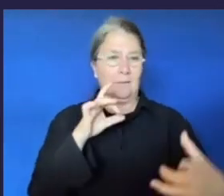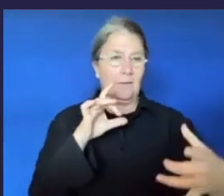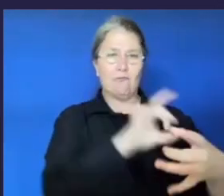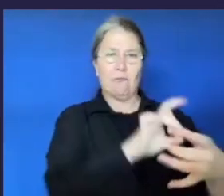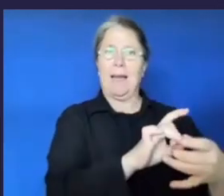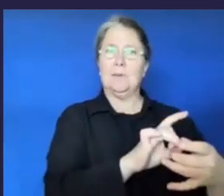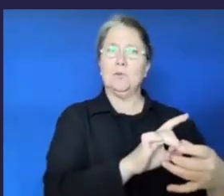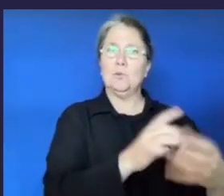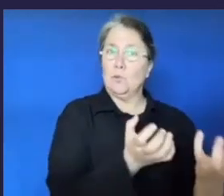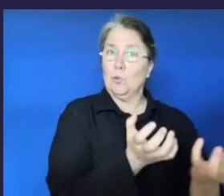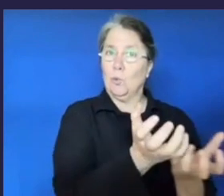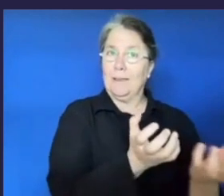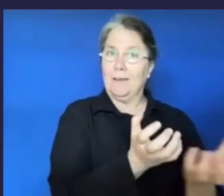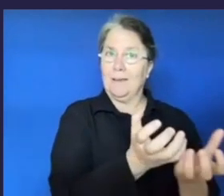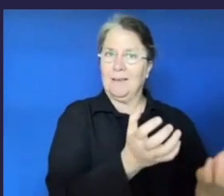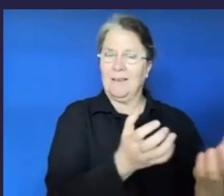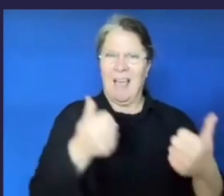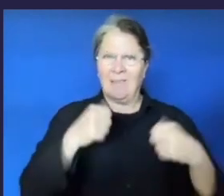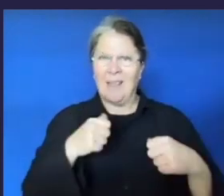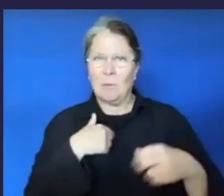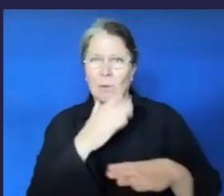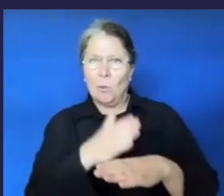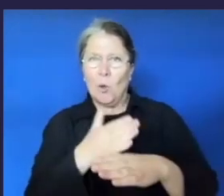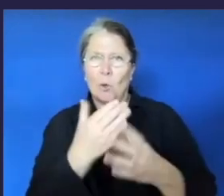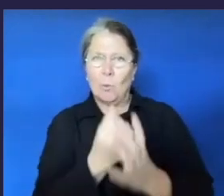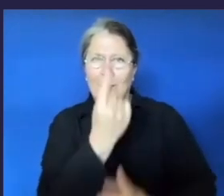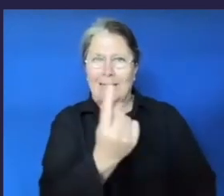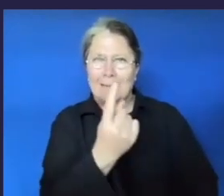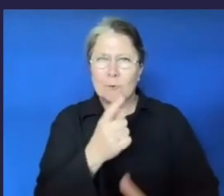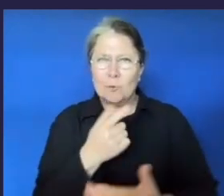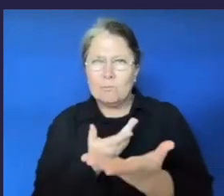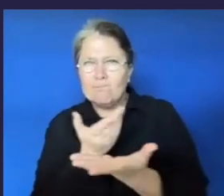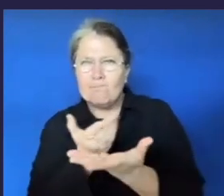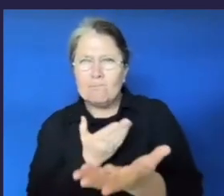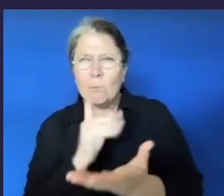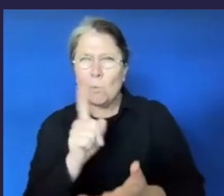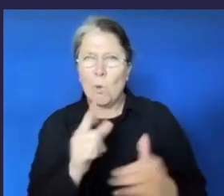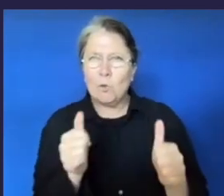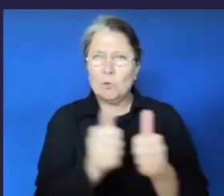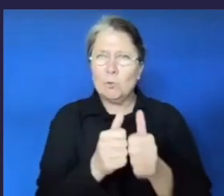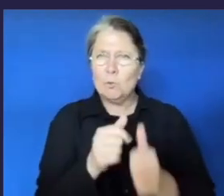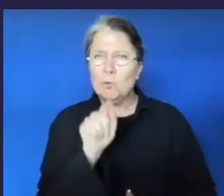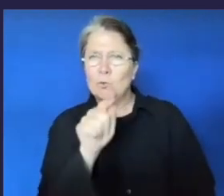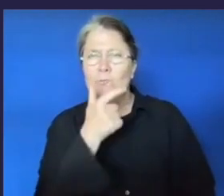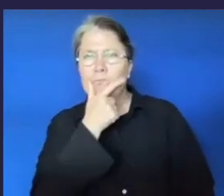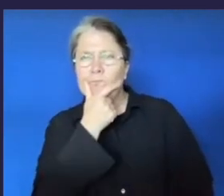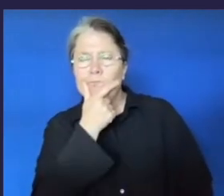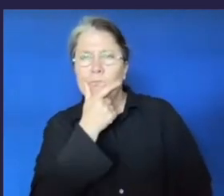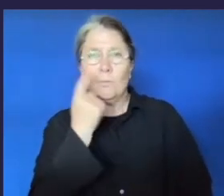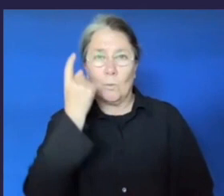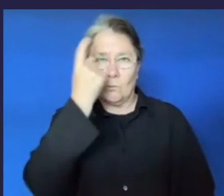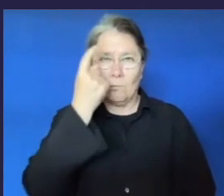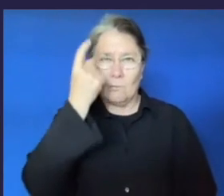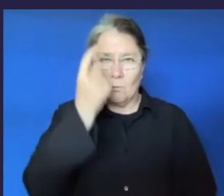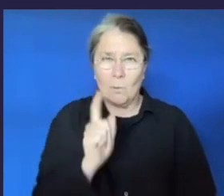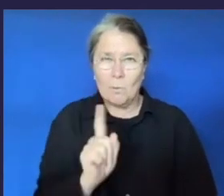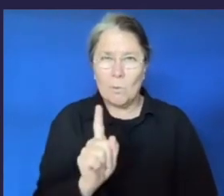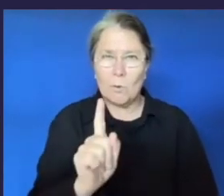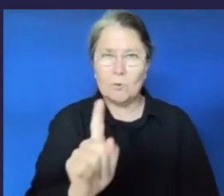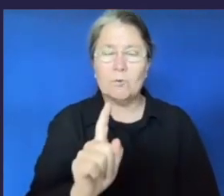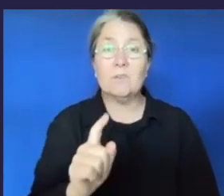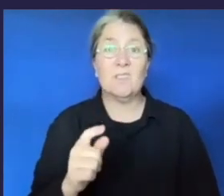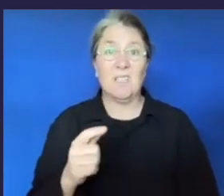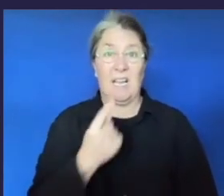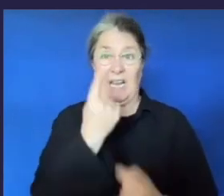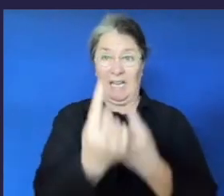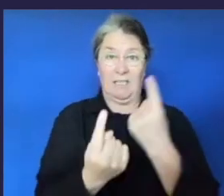with the person to identify what roles may be suitable for them. And And again, each person's, choice of roles